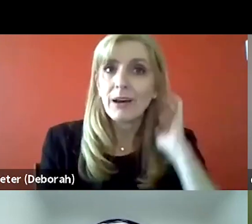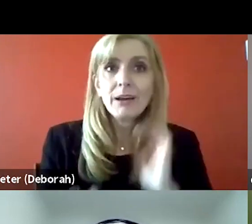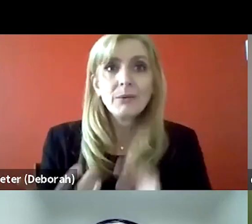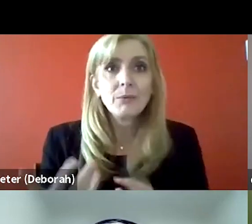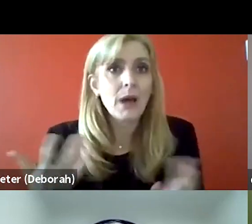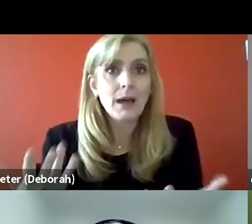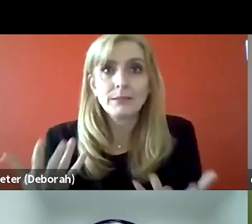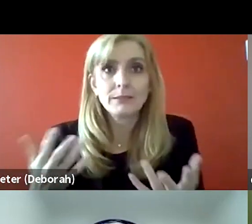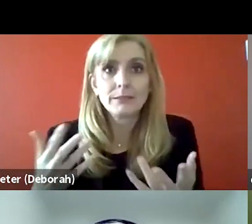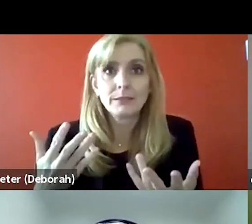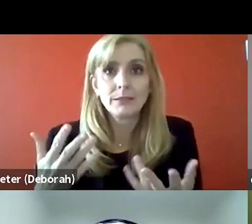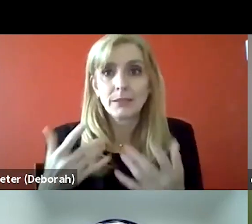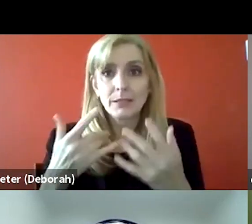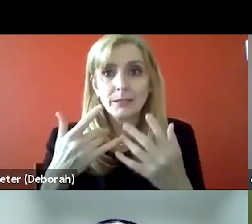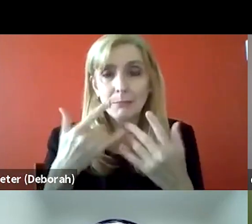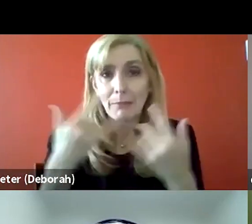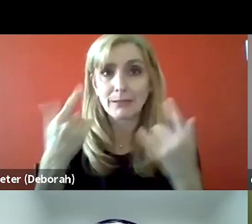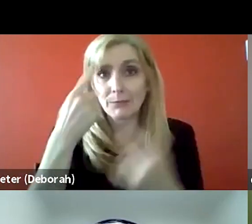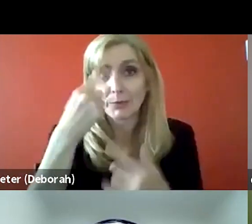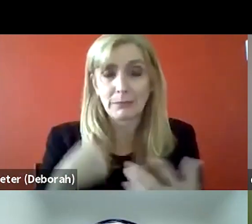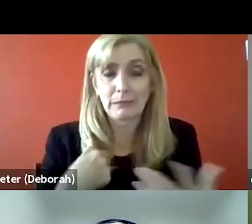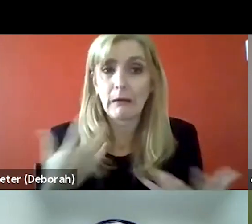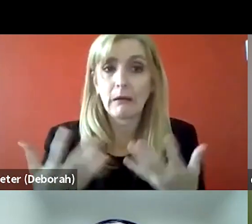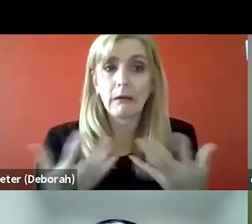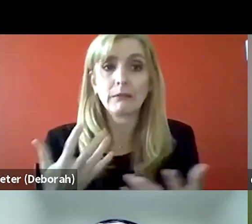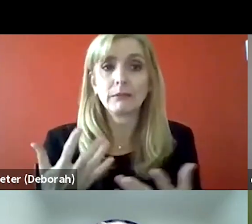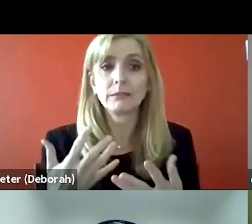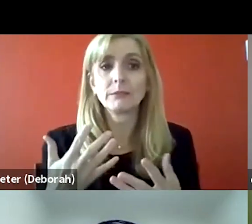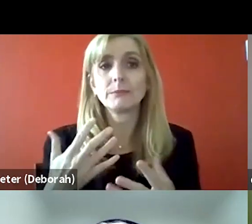accessible, and that sort of thing. Well, that's been very.